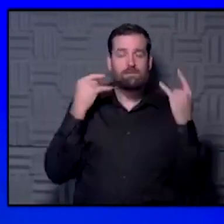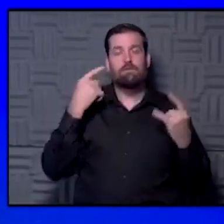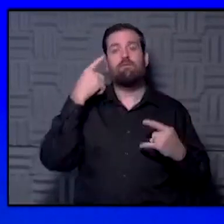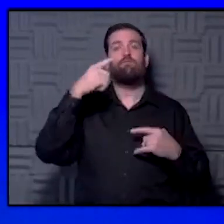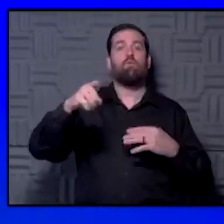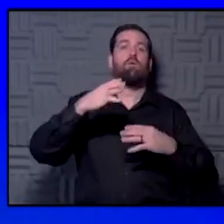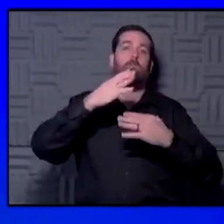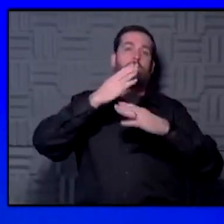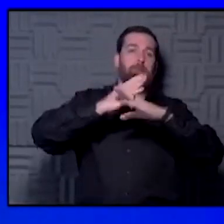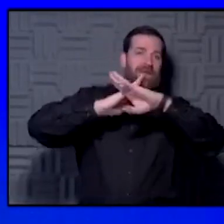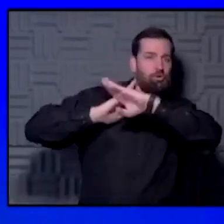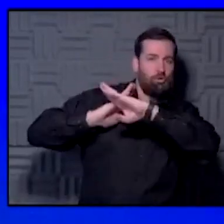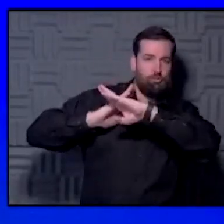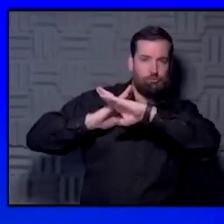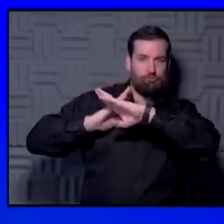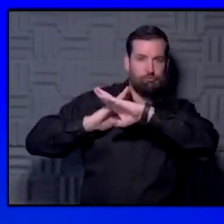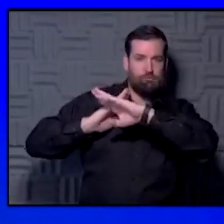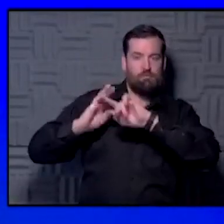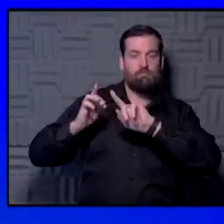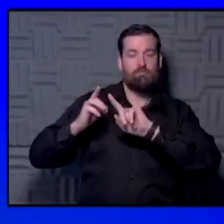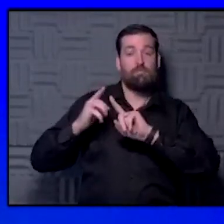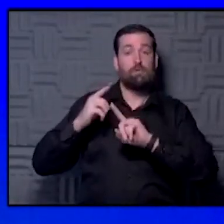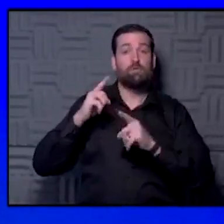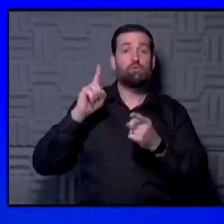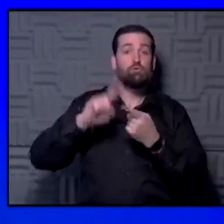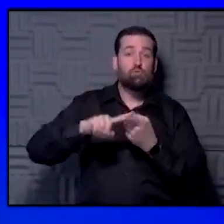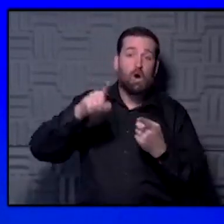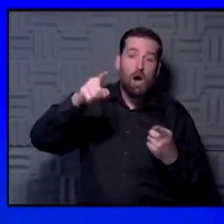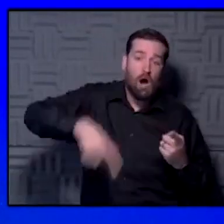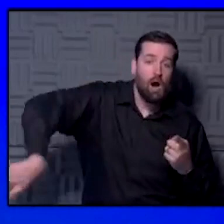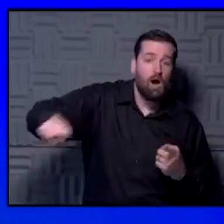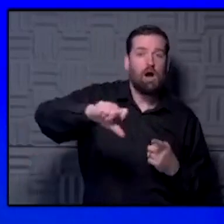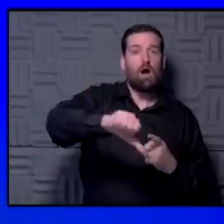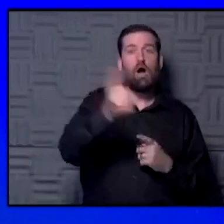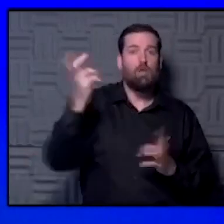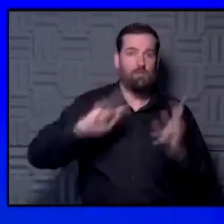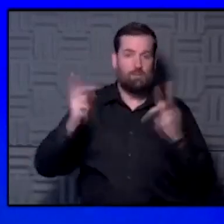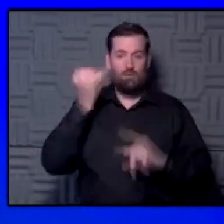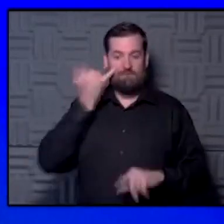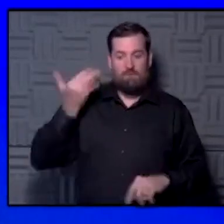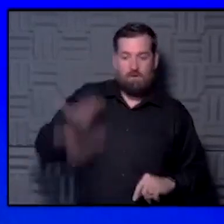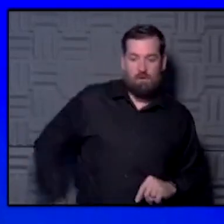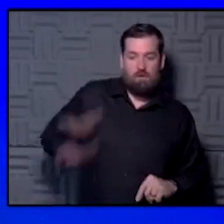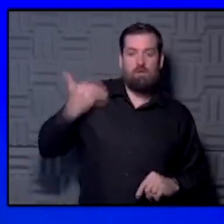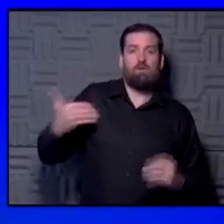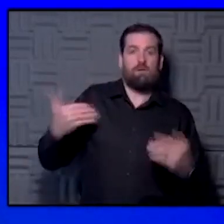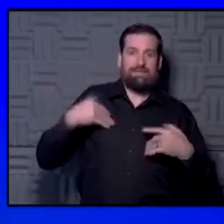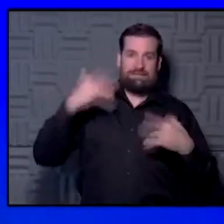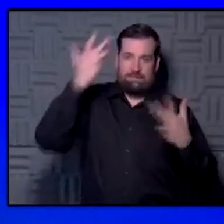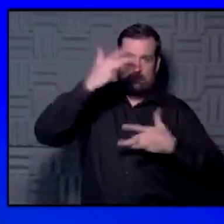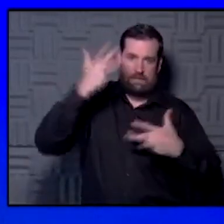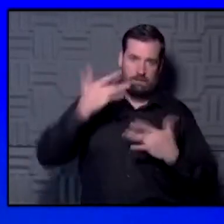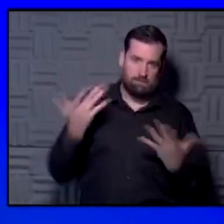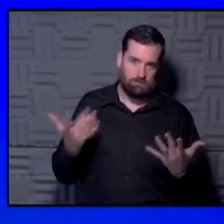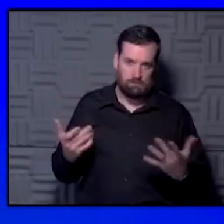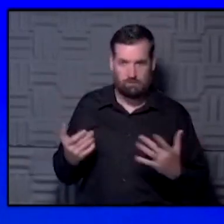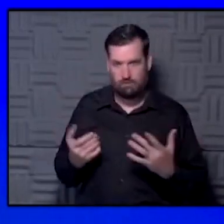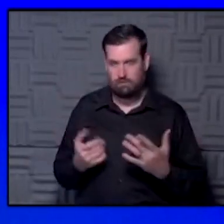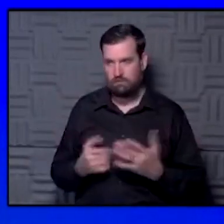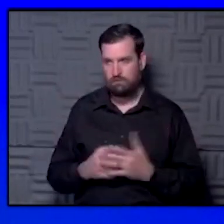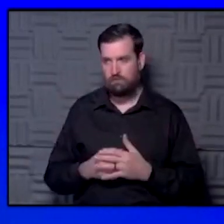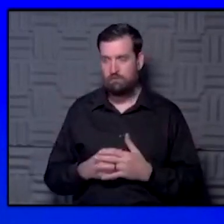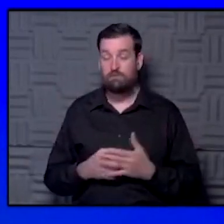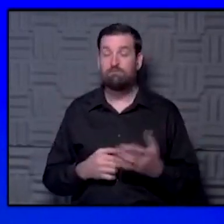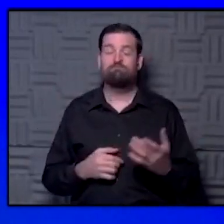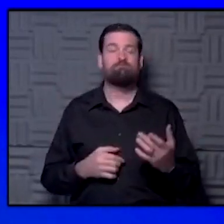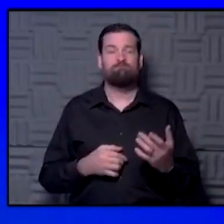barrier protection to other people in case you have the disease and don't know it. So it's very hard to say. I don't